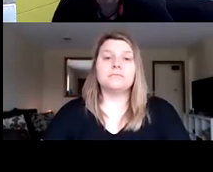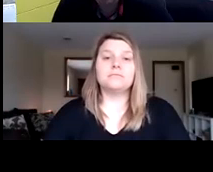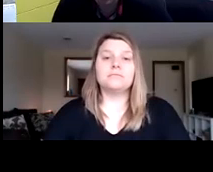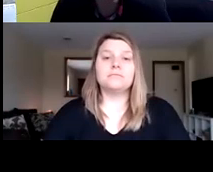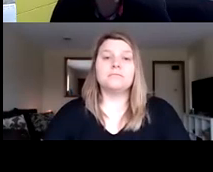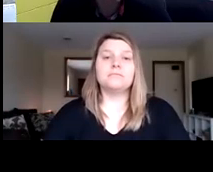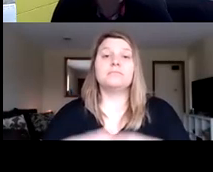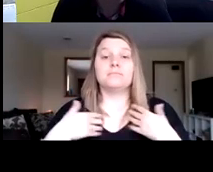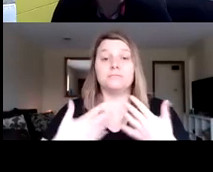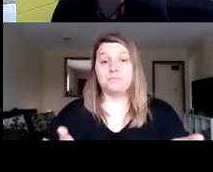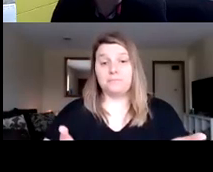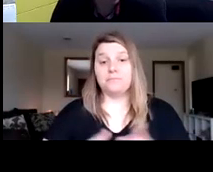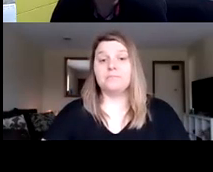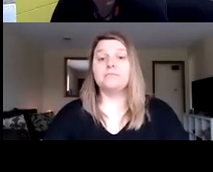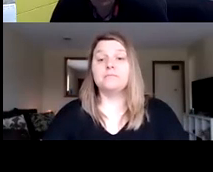So